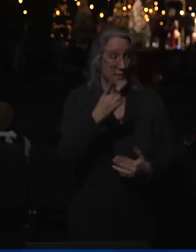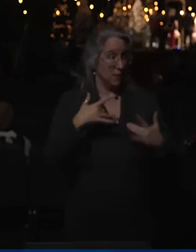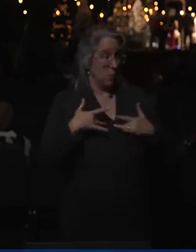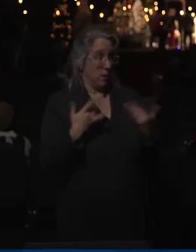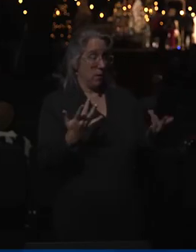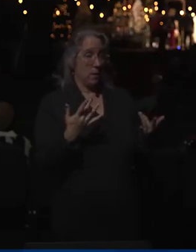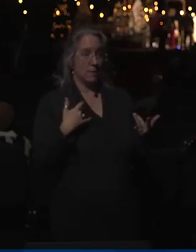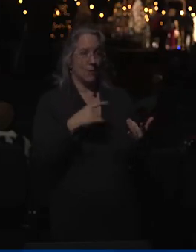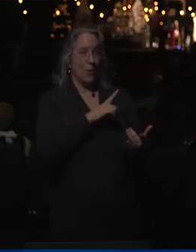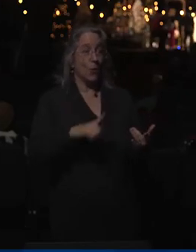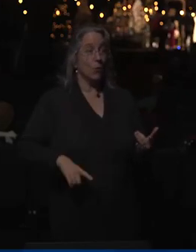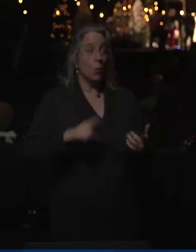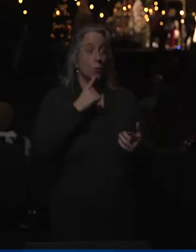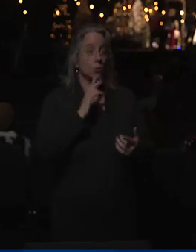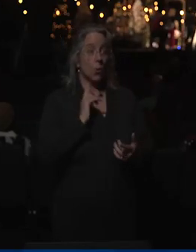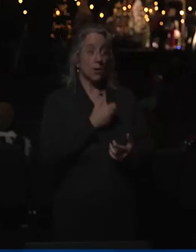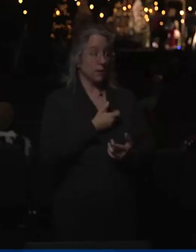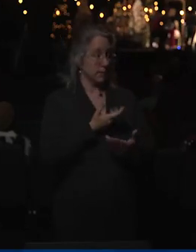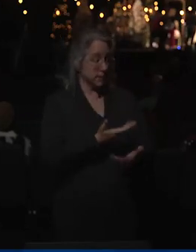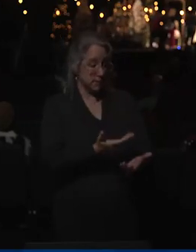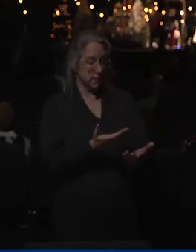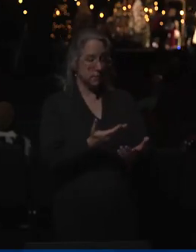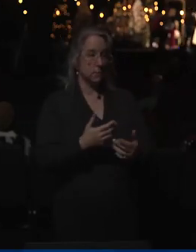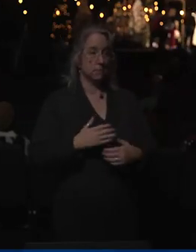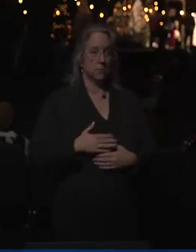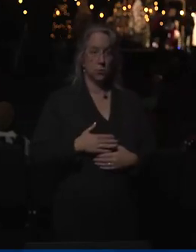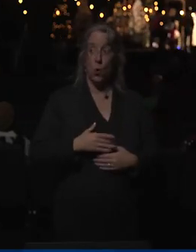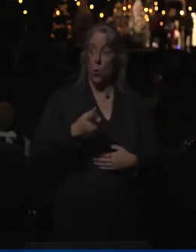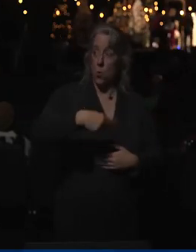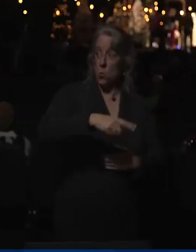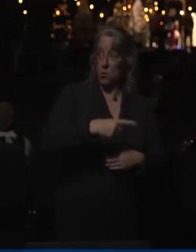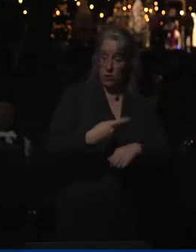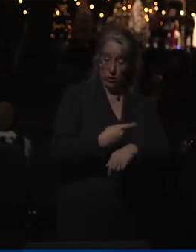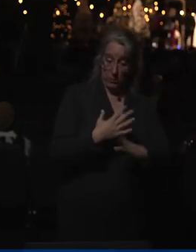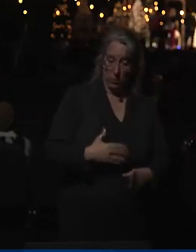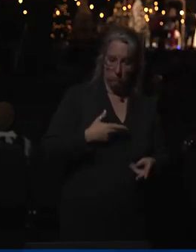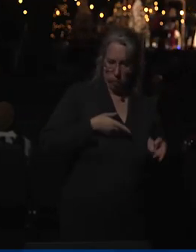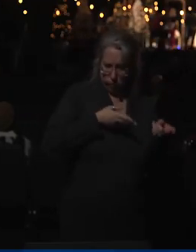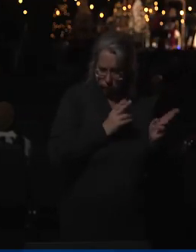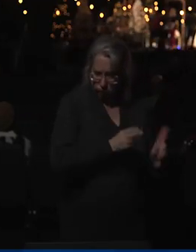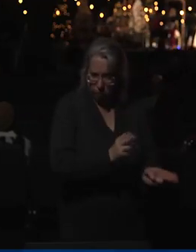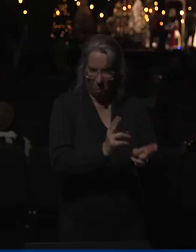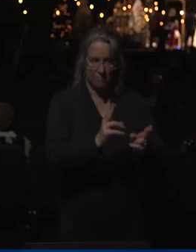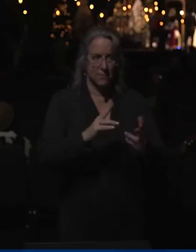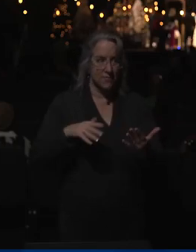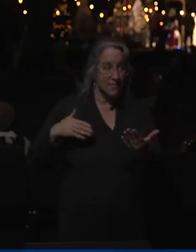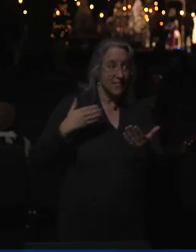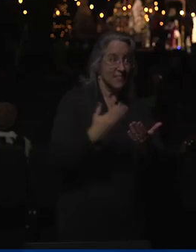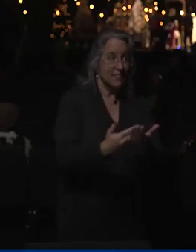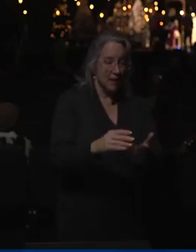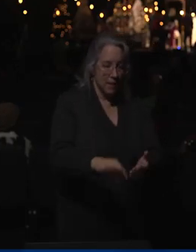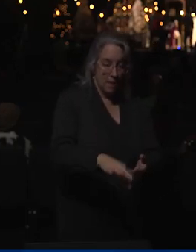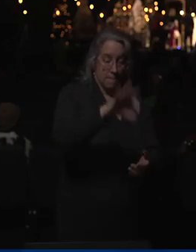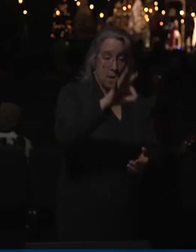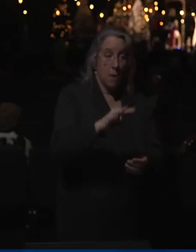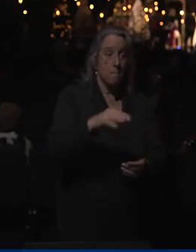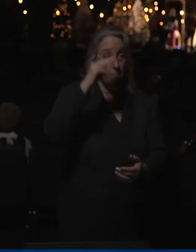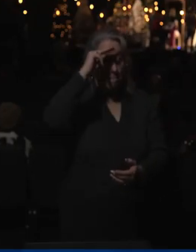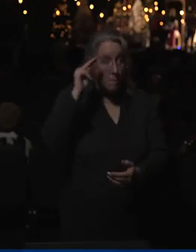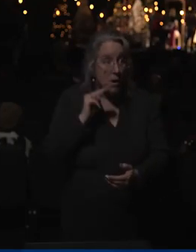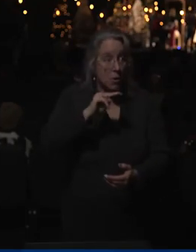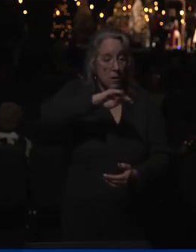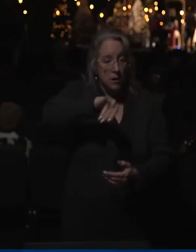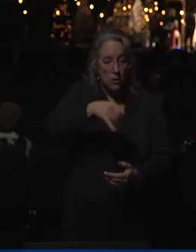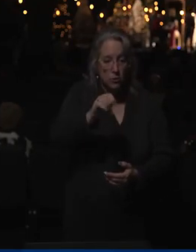us about." So they hurried off and found Mary and Joseph and the baby, who was lying in the manger.